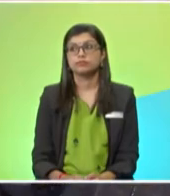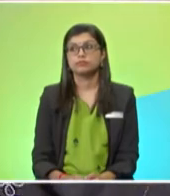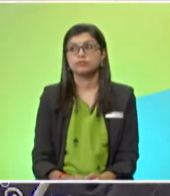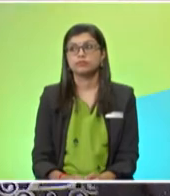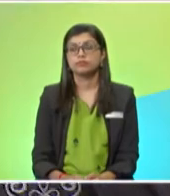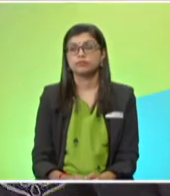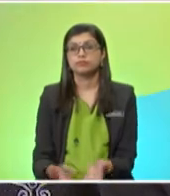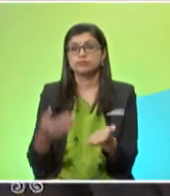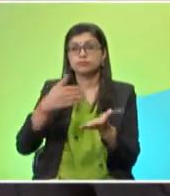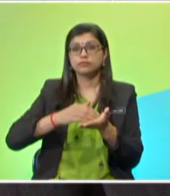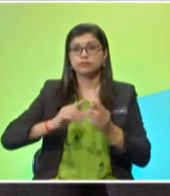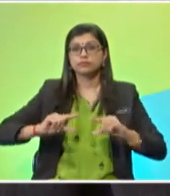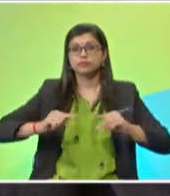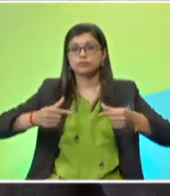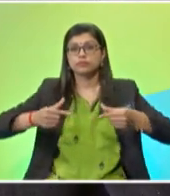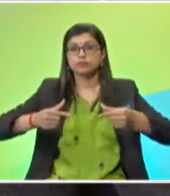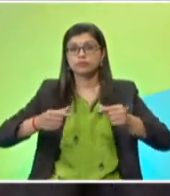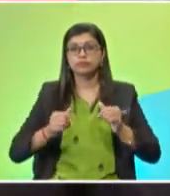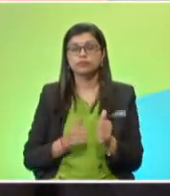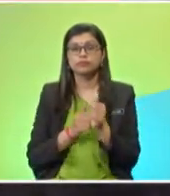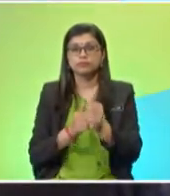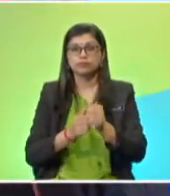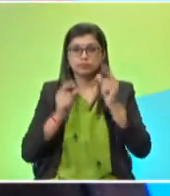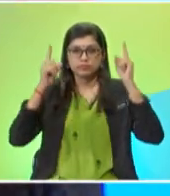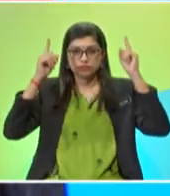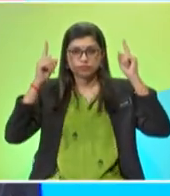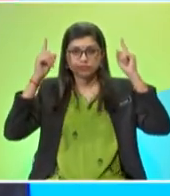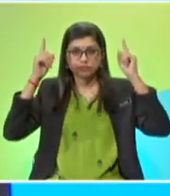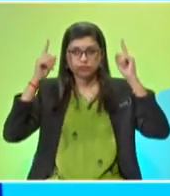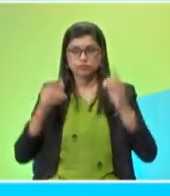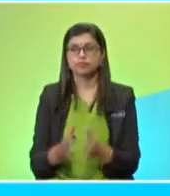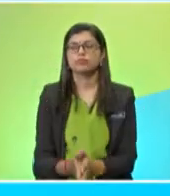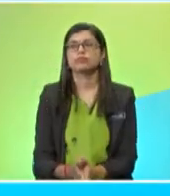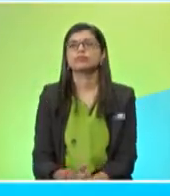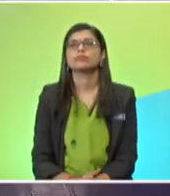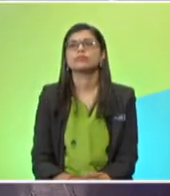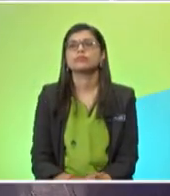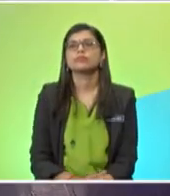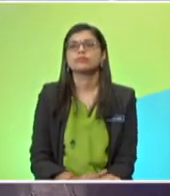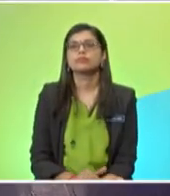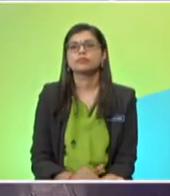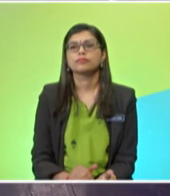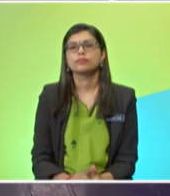Oh, and then we fold it again here. Yes, like that. Oopsie. Okay.